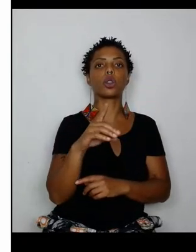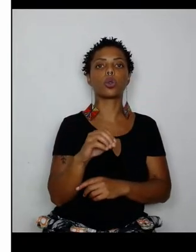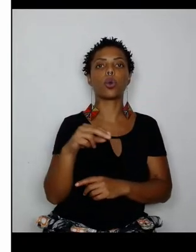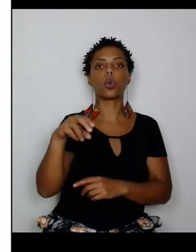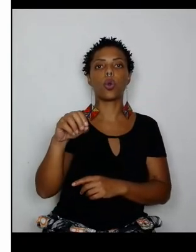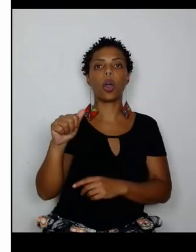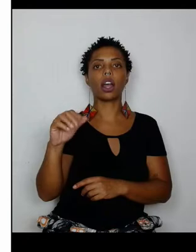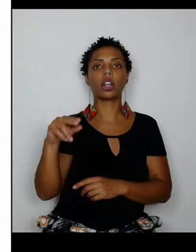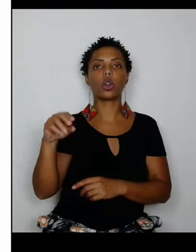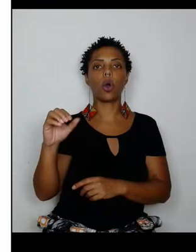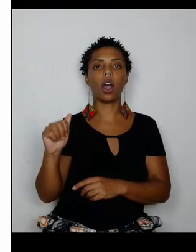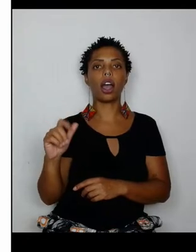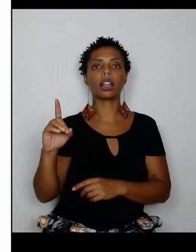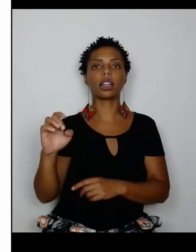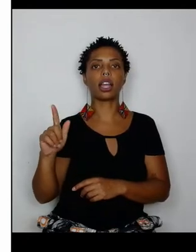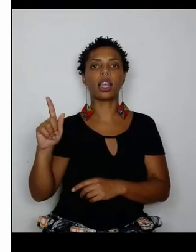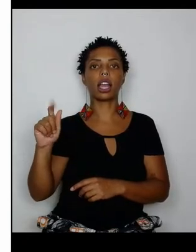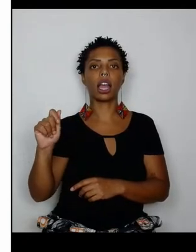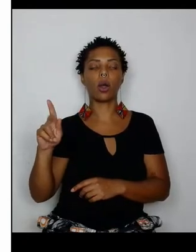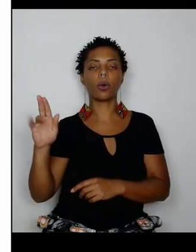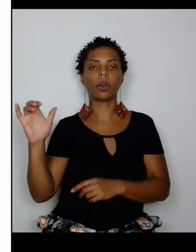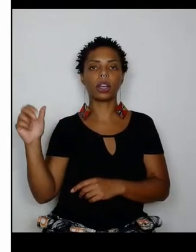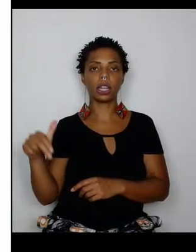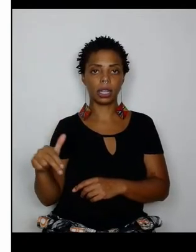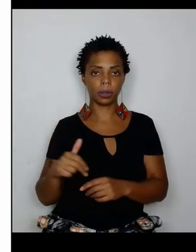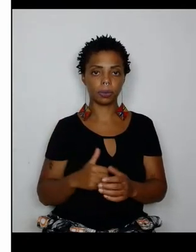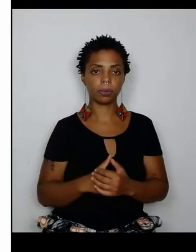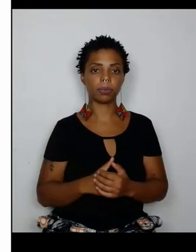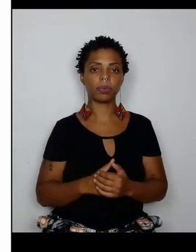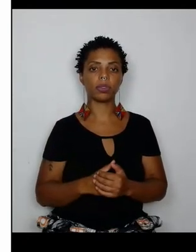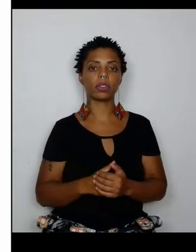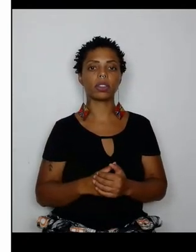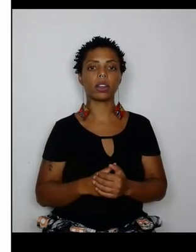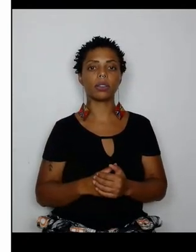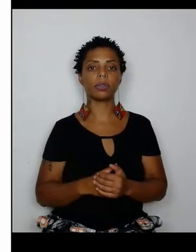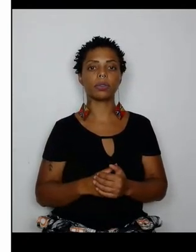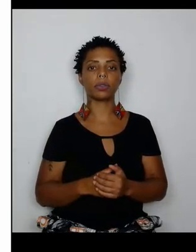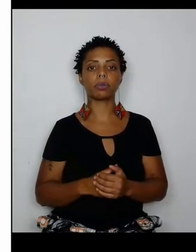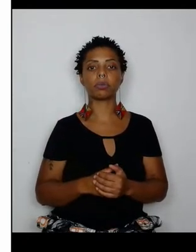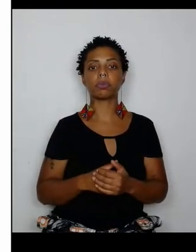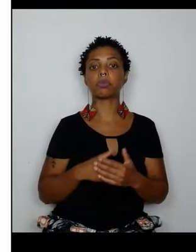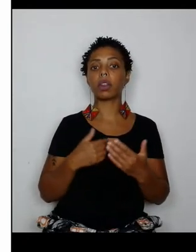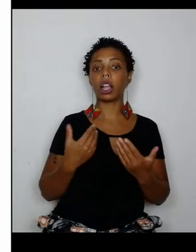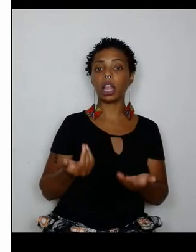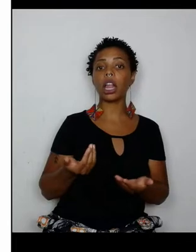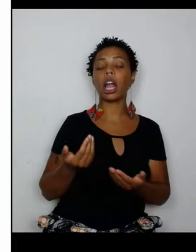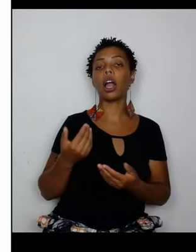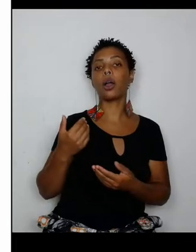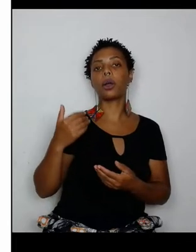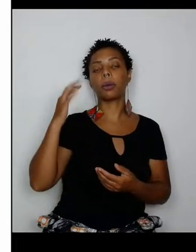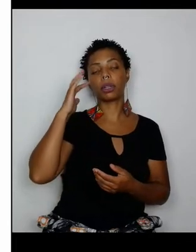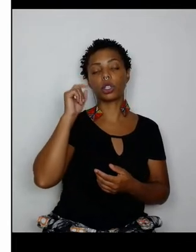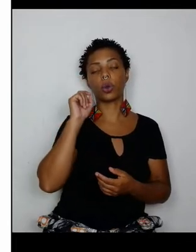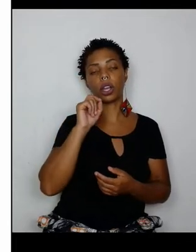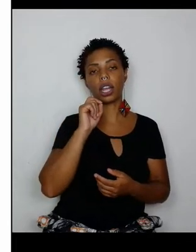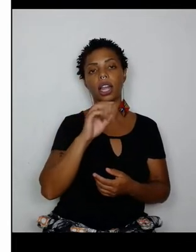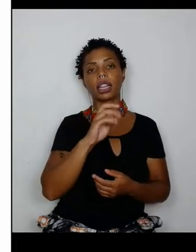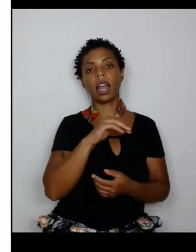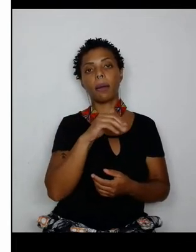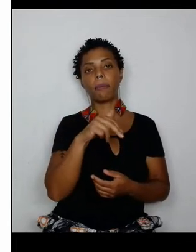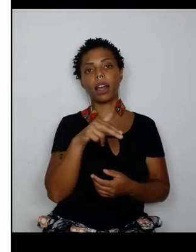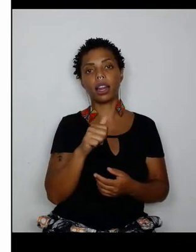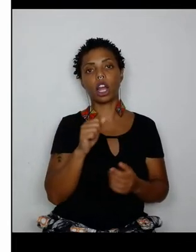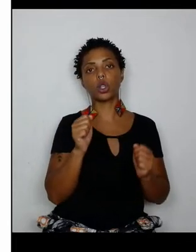imagines that te hamana has moved to fiji with her husband and son and runs a dance review at a tourist hotel later becoming an